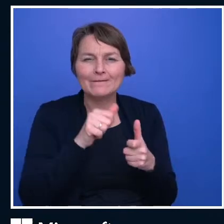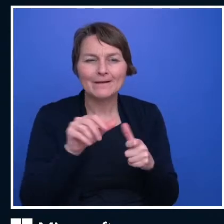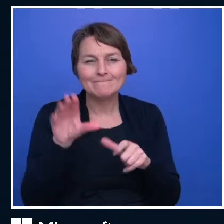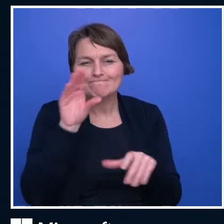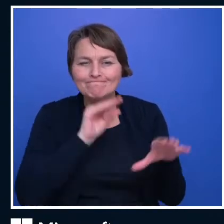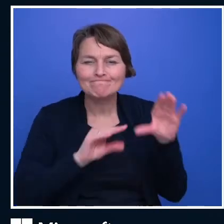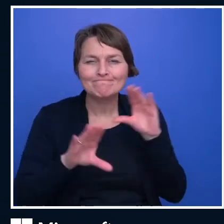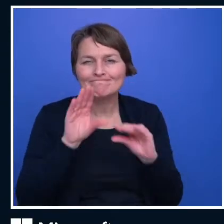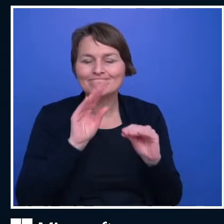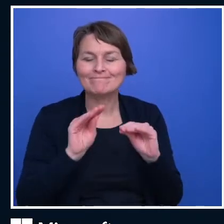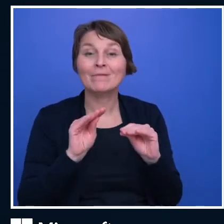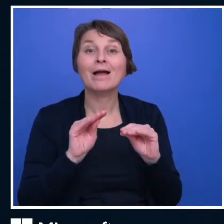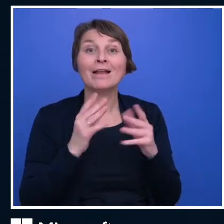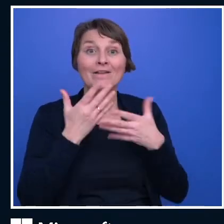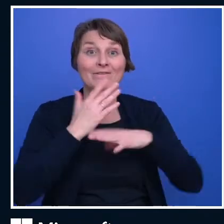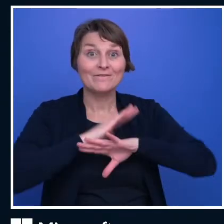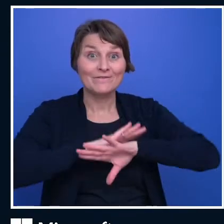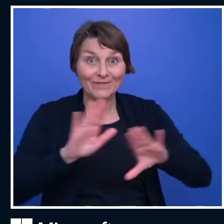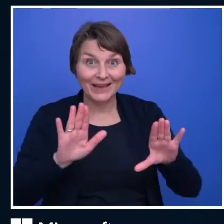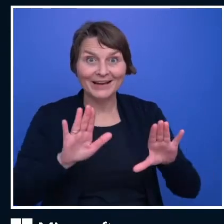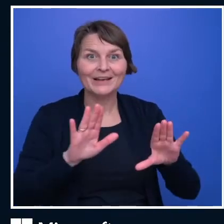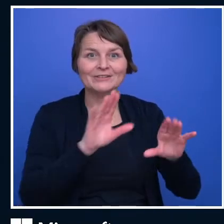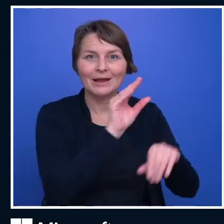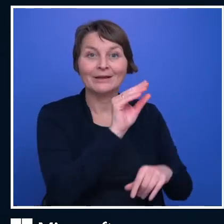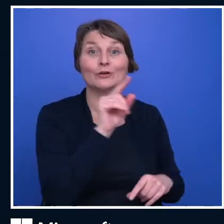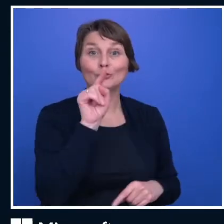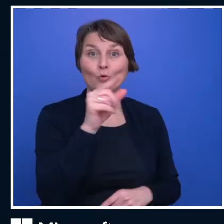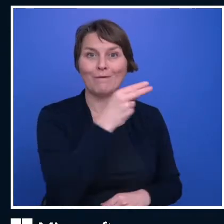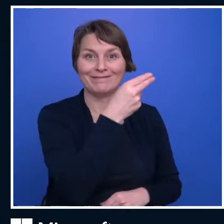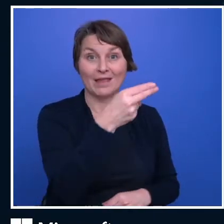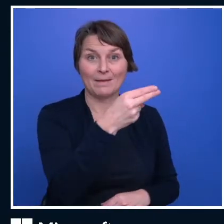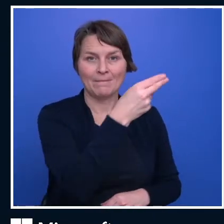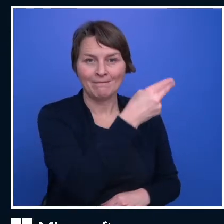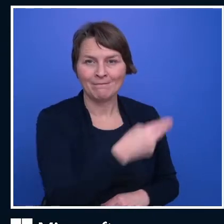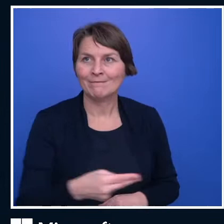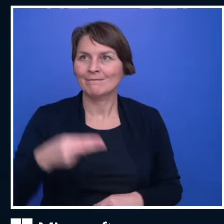a leaderboard. You have a full week. So